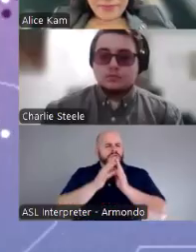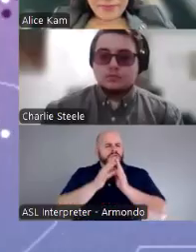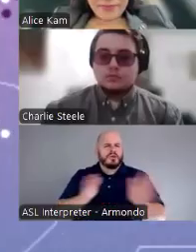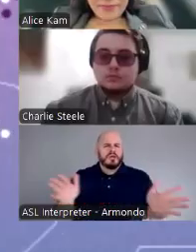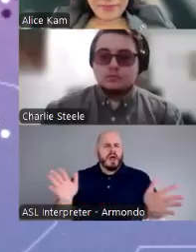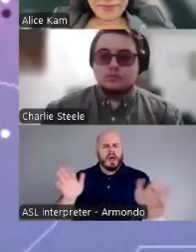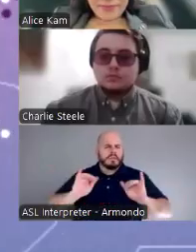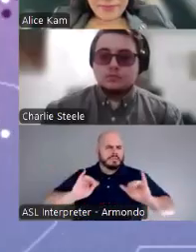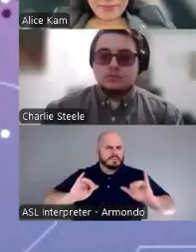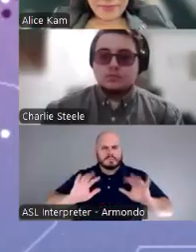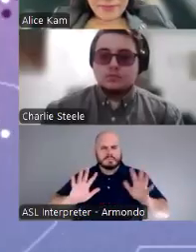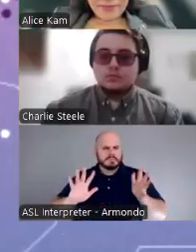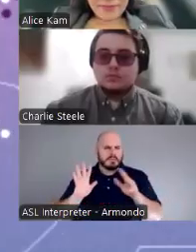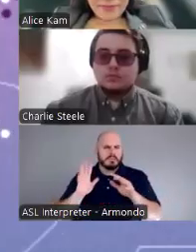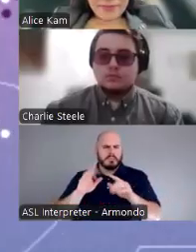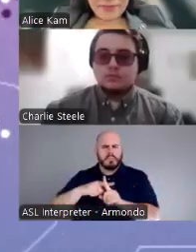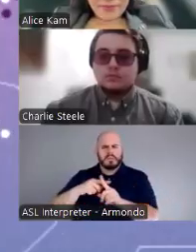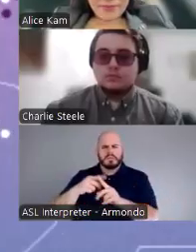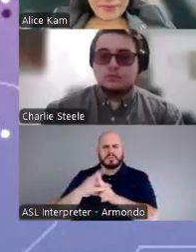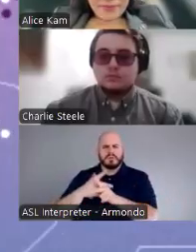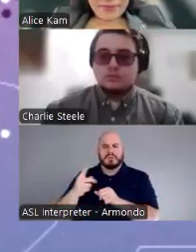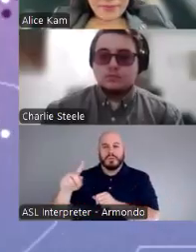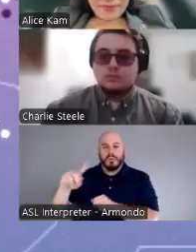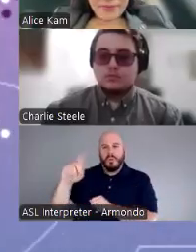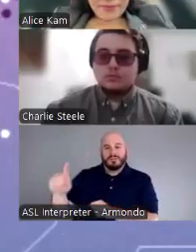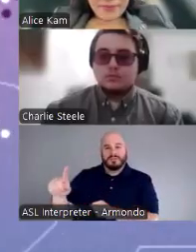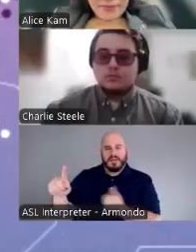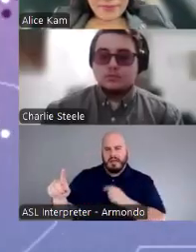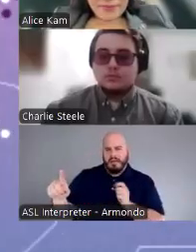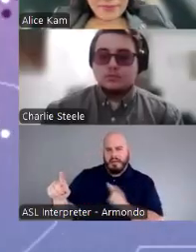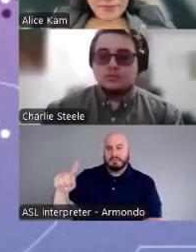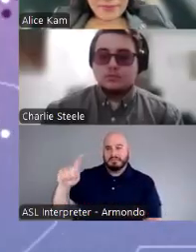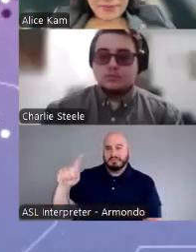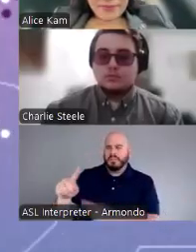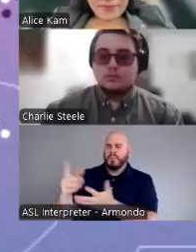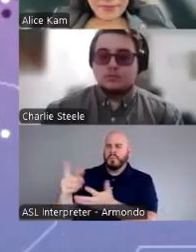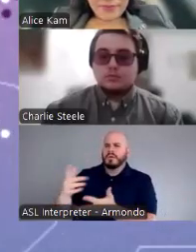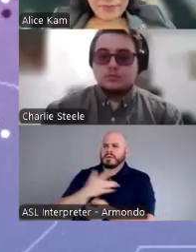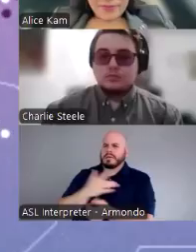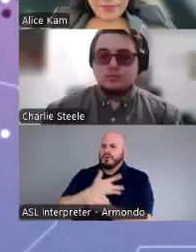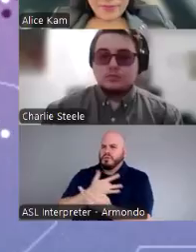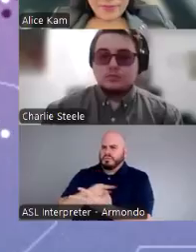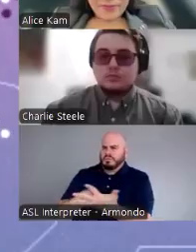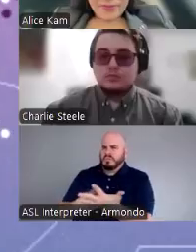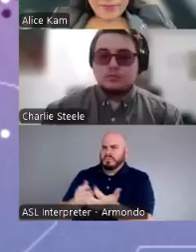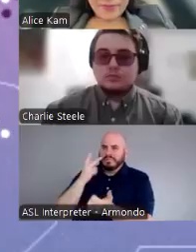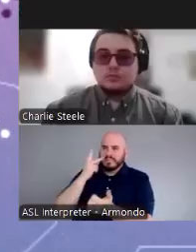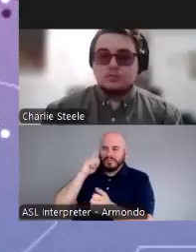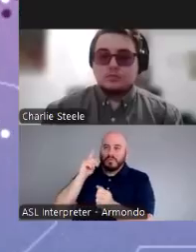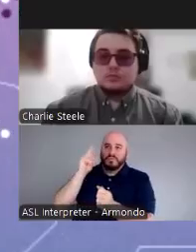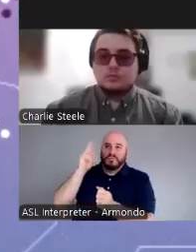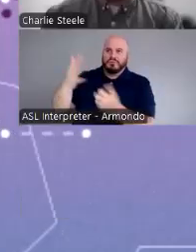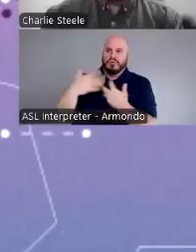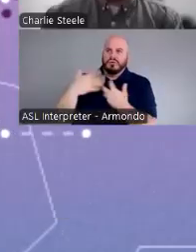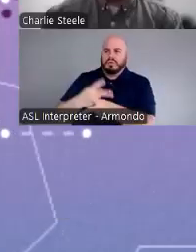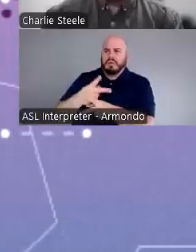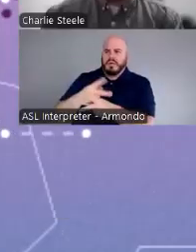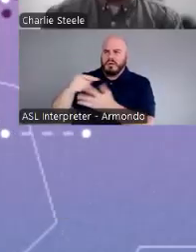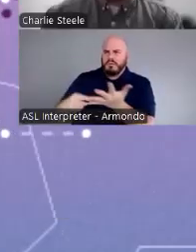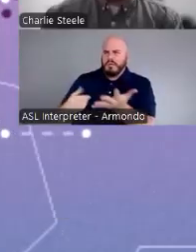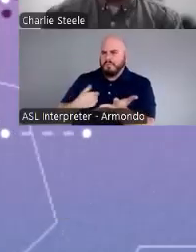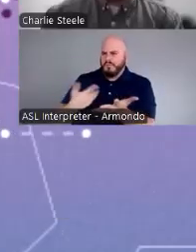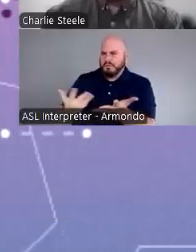trying to answer the question that I posed earlier, what characteristics would we want in the future of healthcare? What